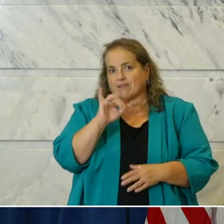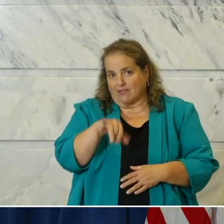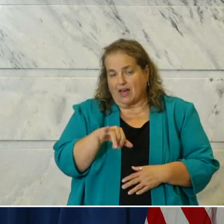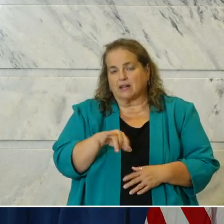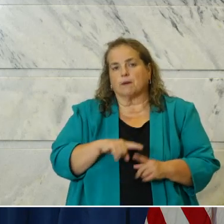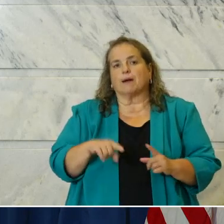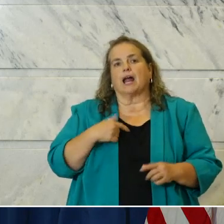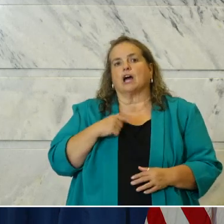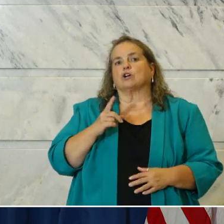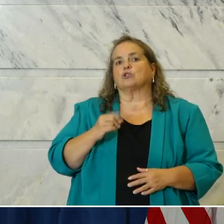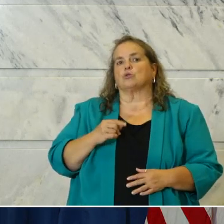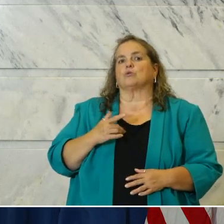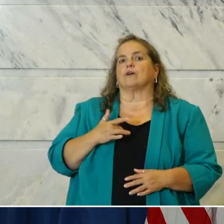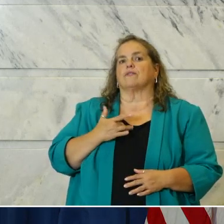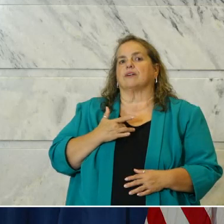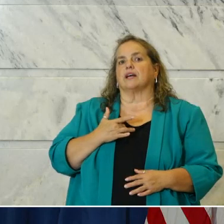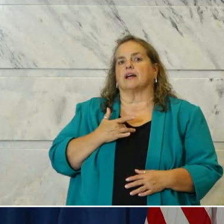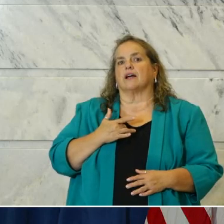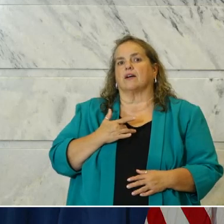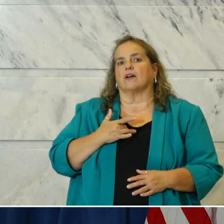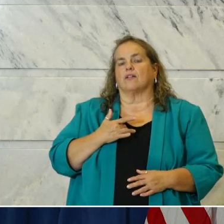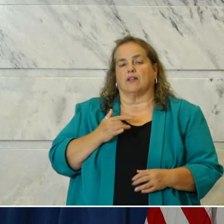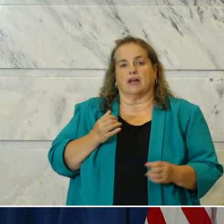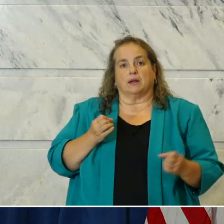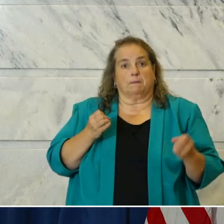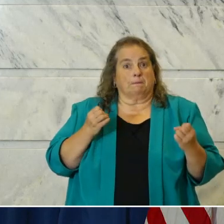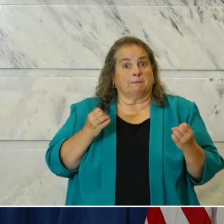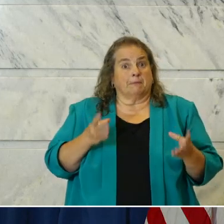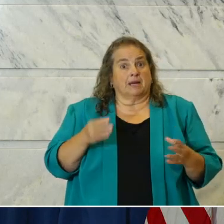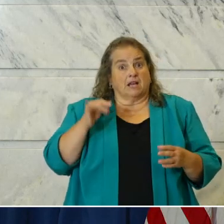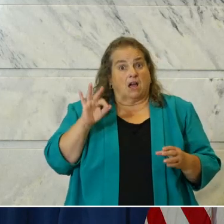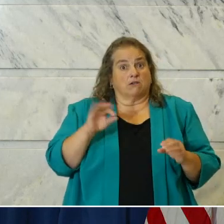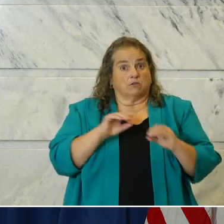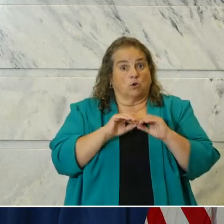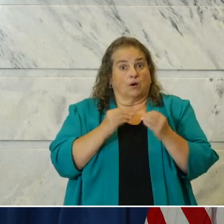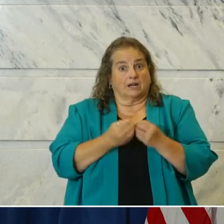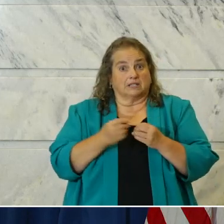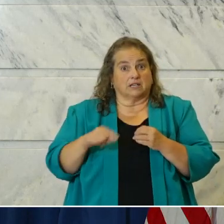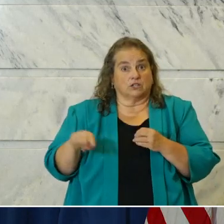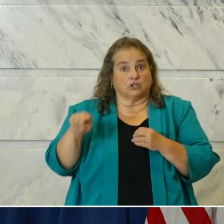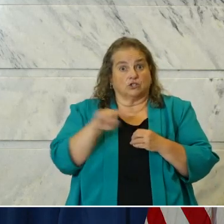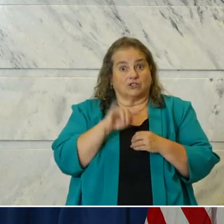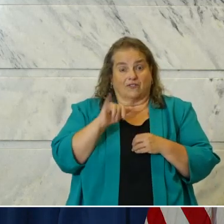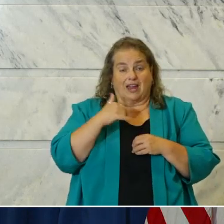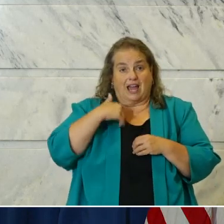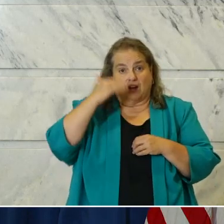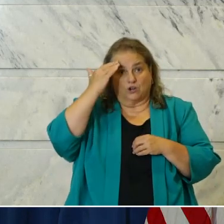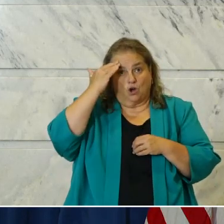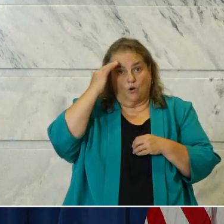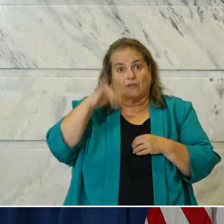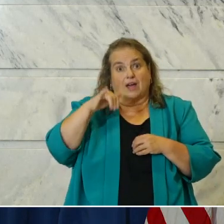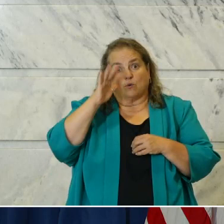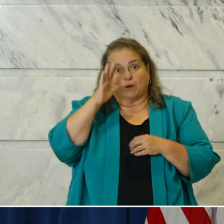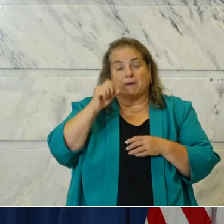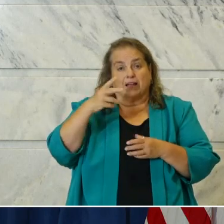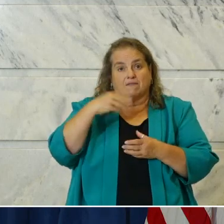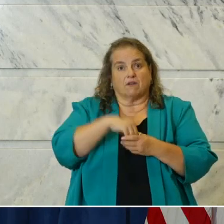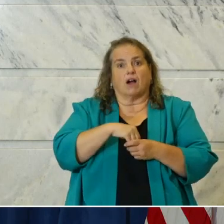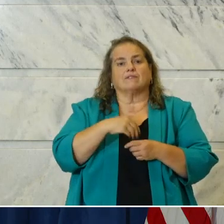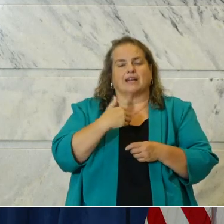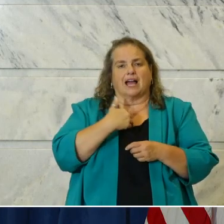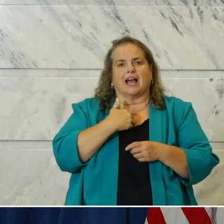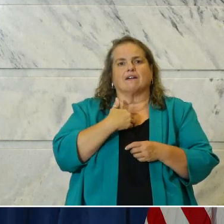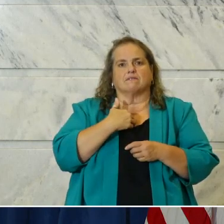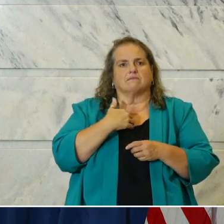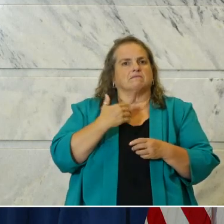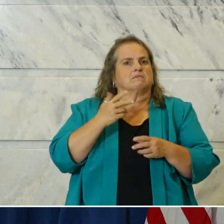do believe that many of the organizations that I know are going to be involved have held